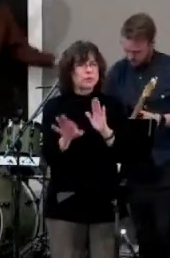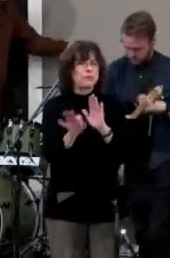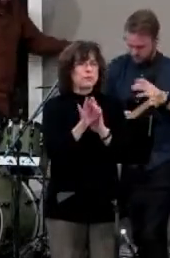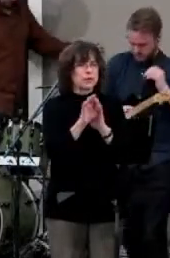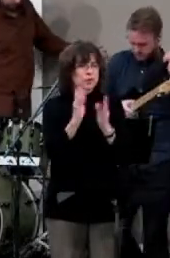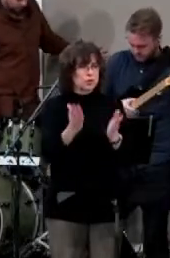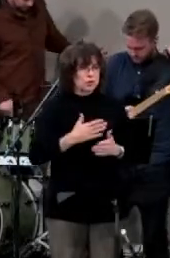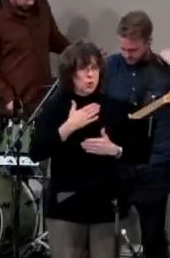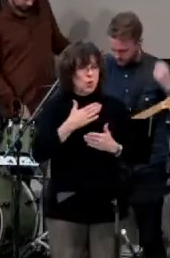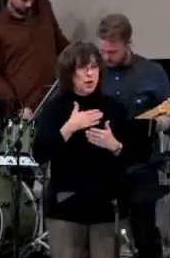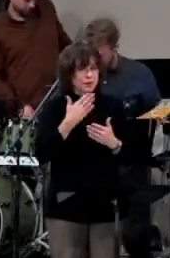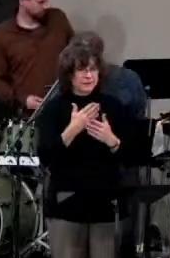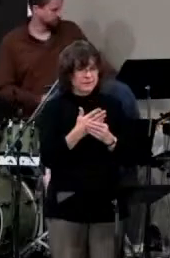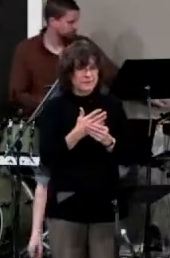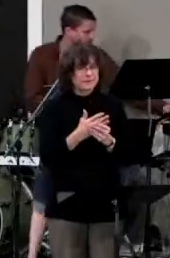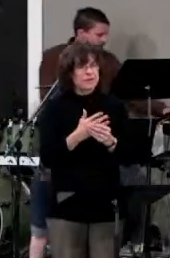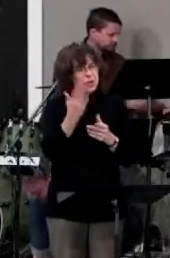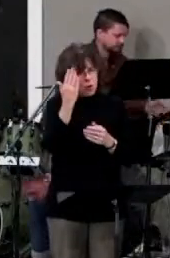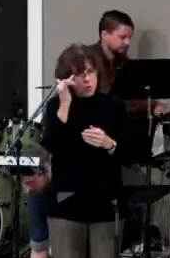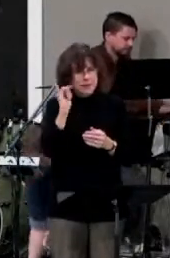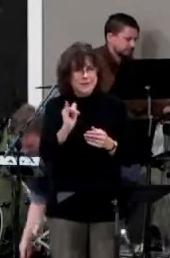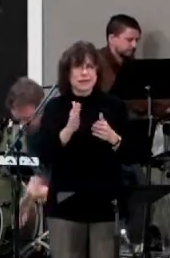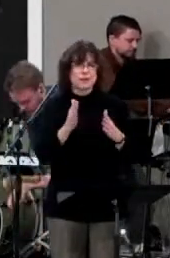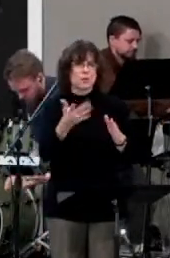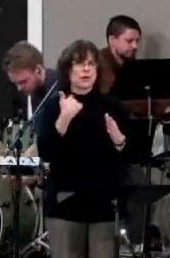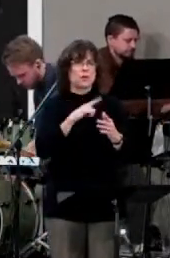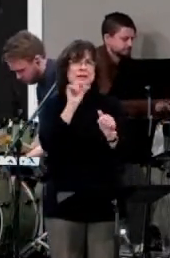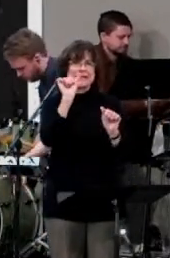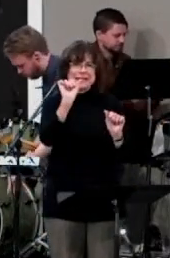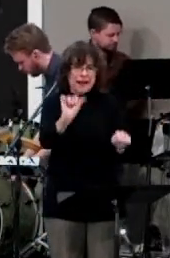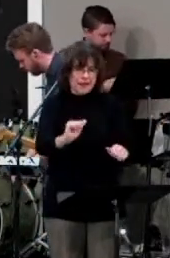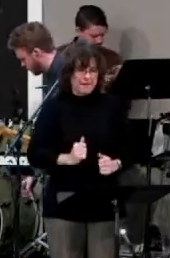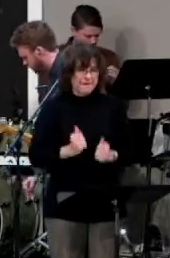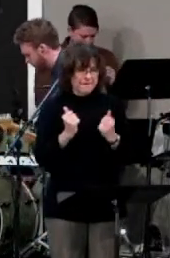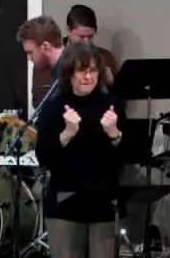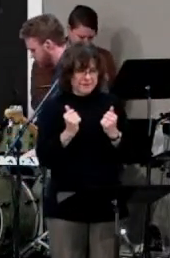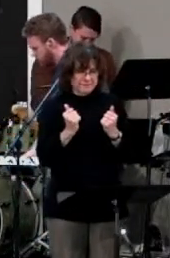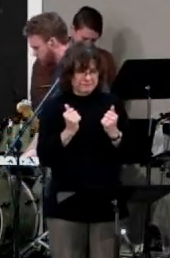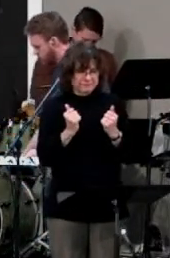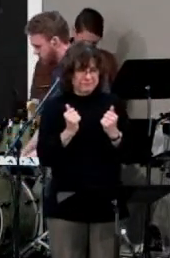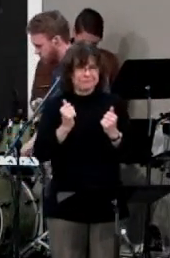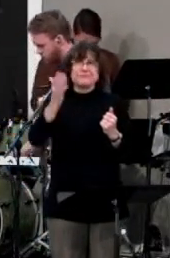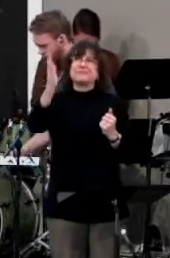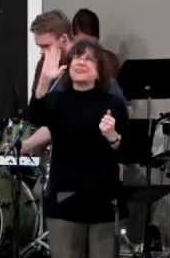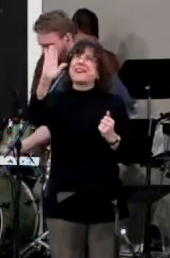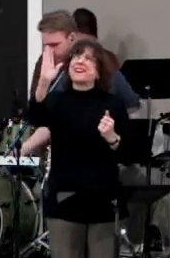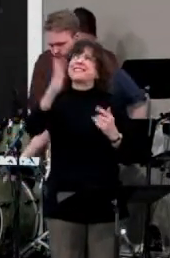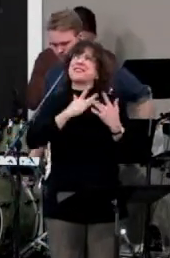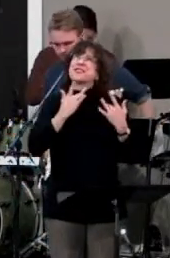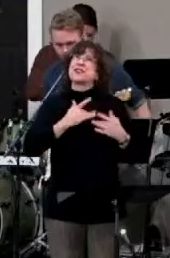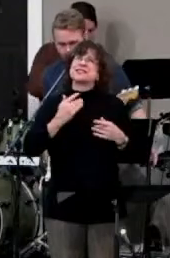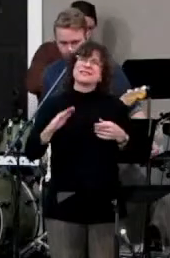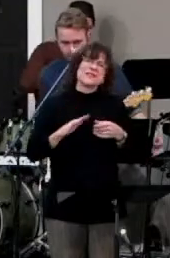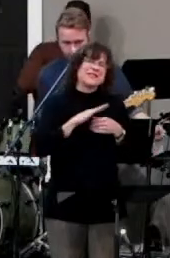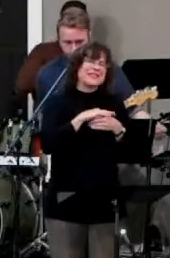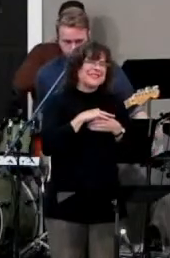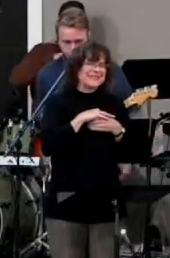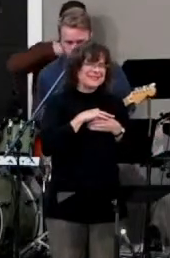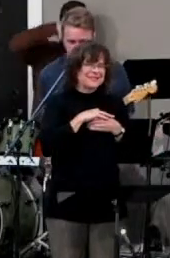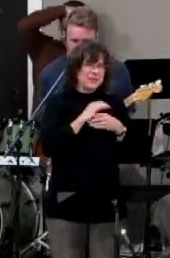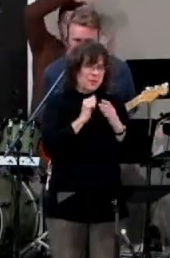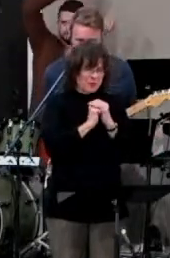of the servant, realizing that that is the way that we might truly live. God, fill our hearts with worship in this moment, we ask in Jesus'